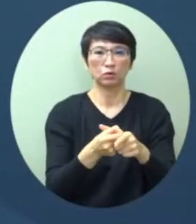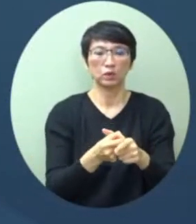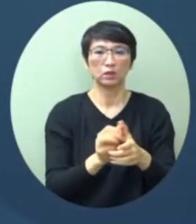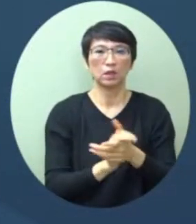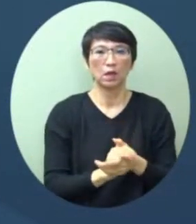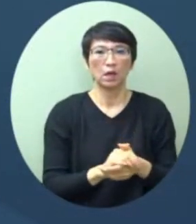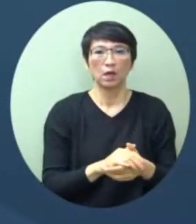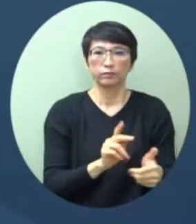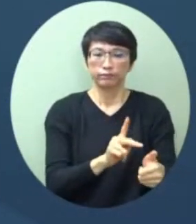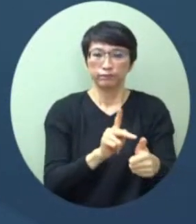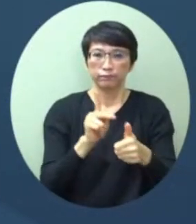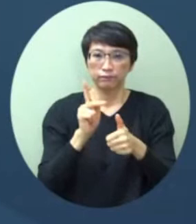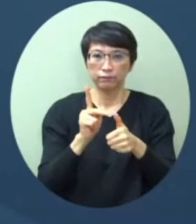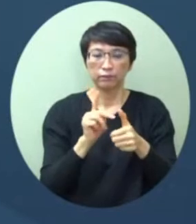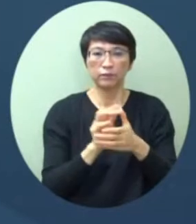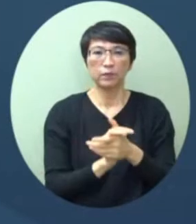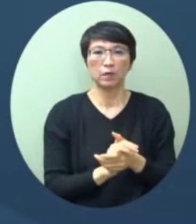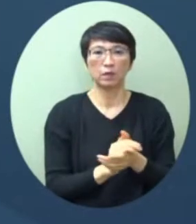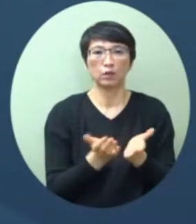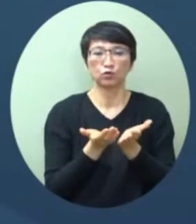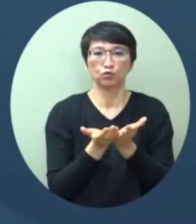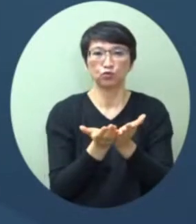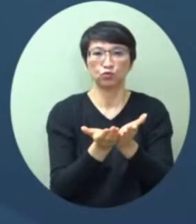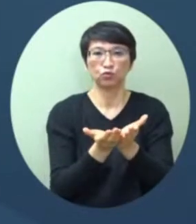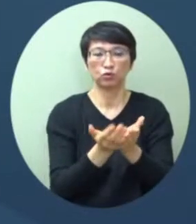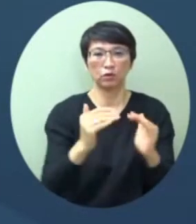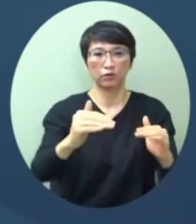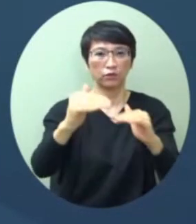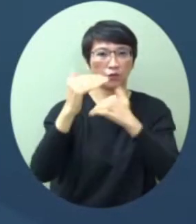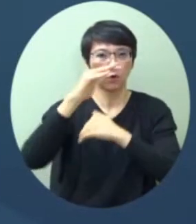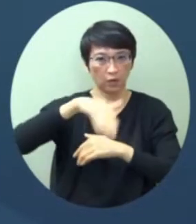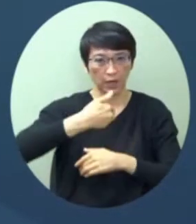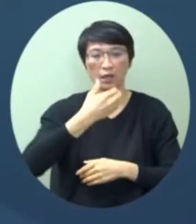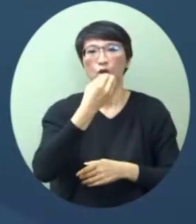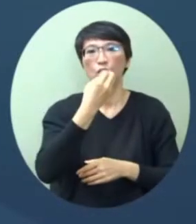terminals, and we have midstream logistics routes.